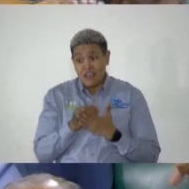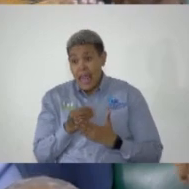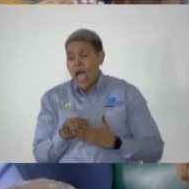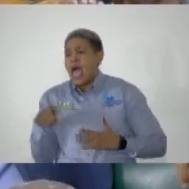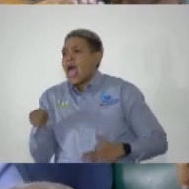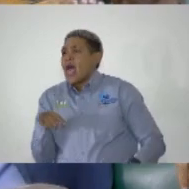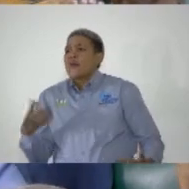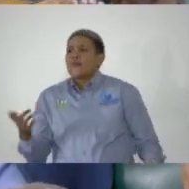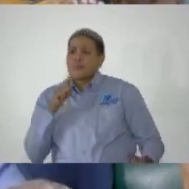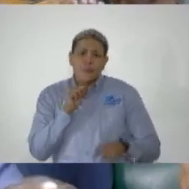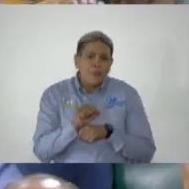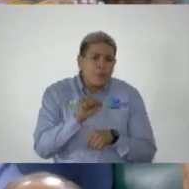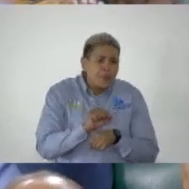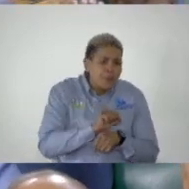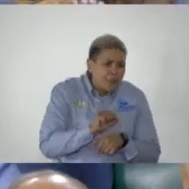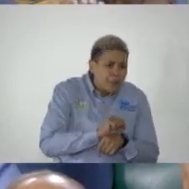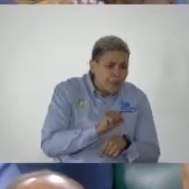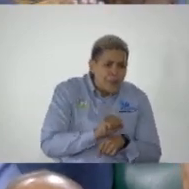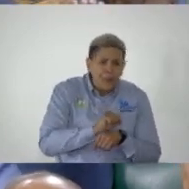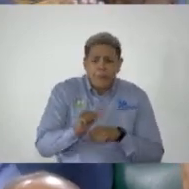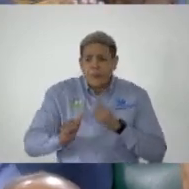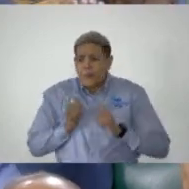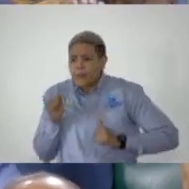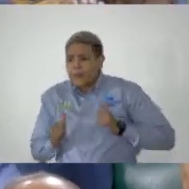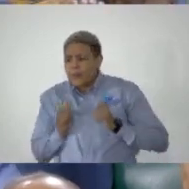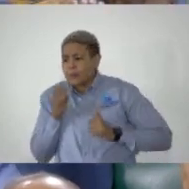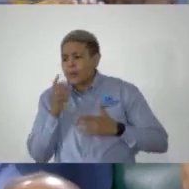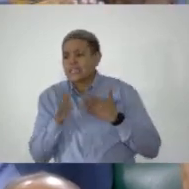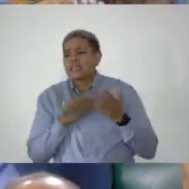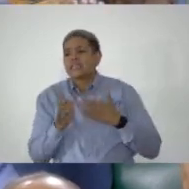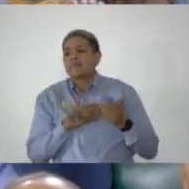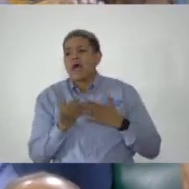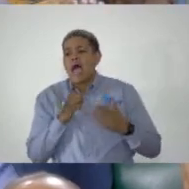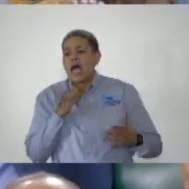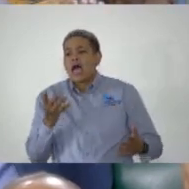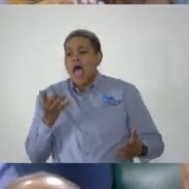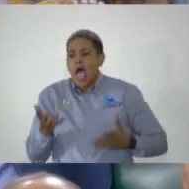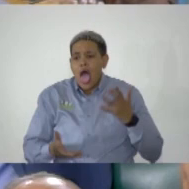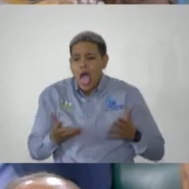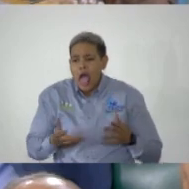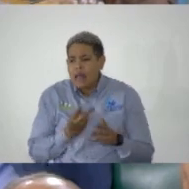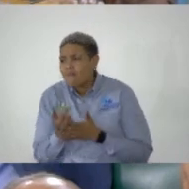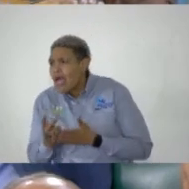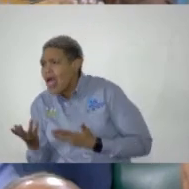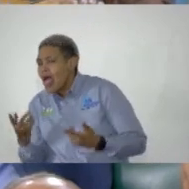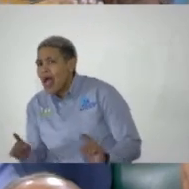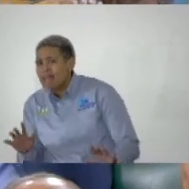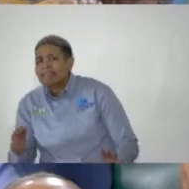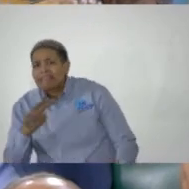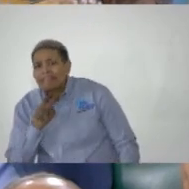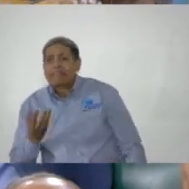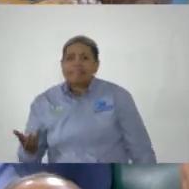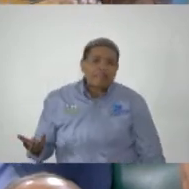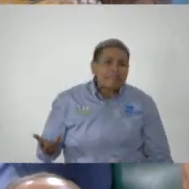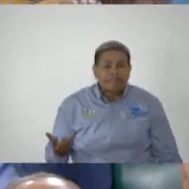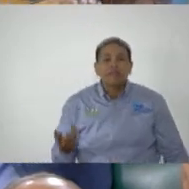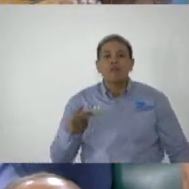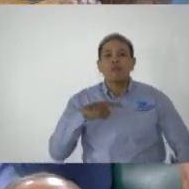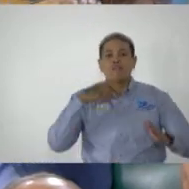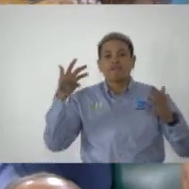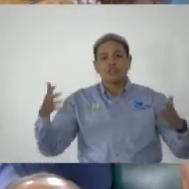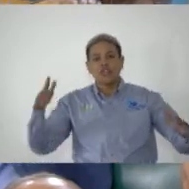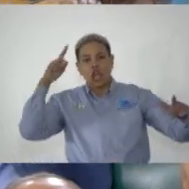been working assiduously despite setbacks. And, Madam Speaker, we have completed